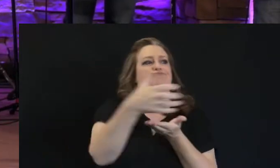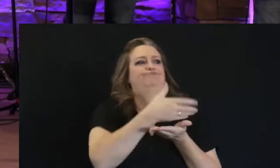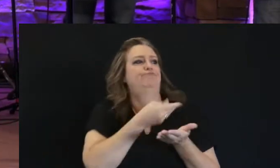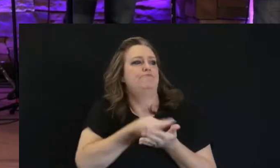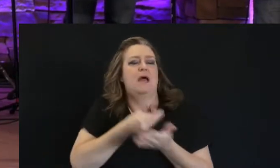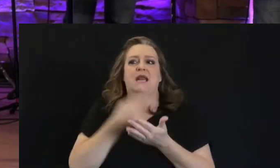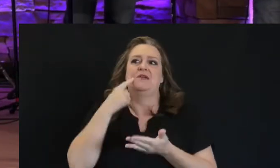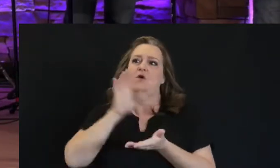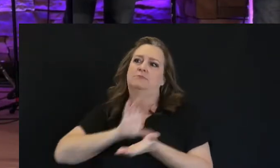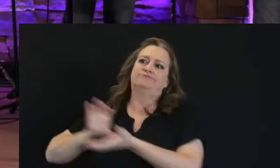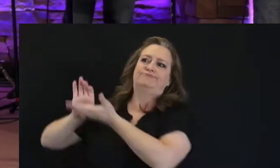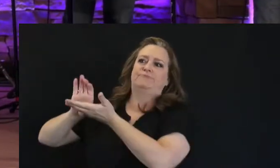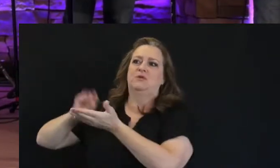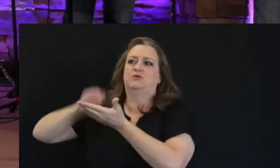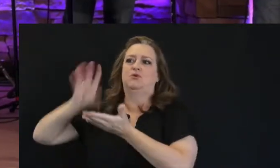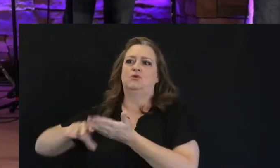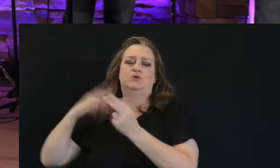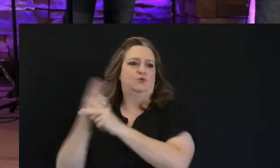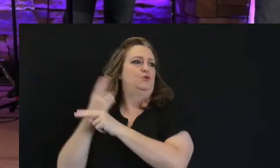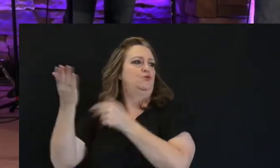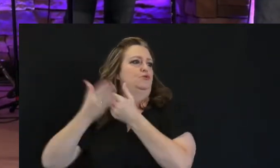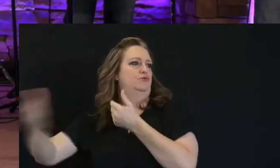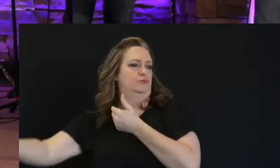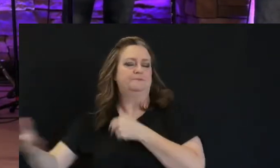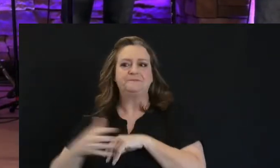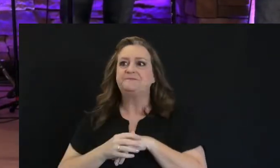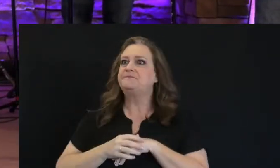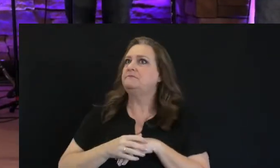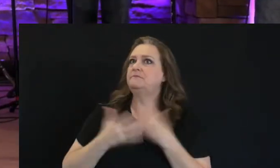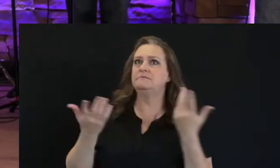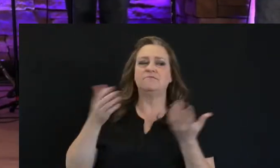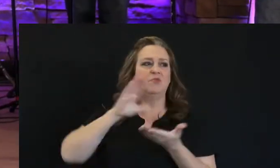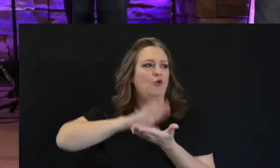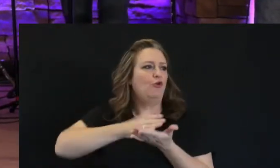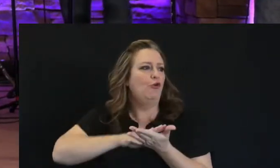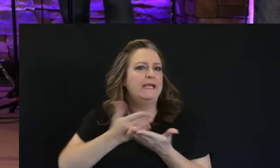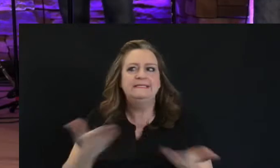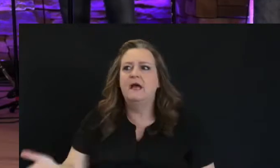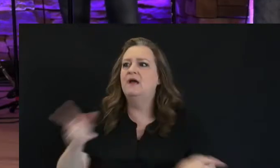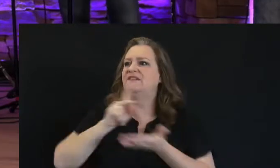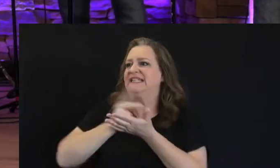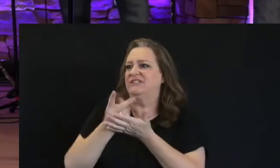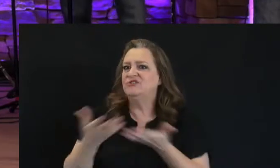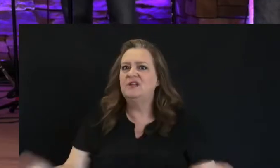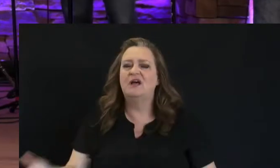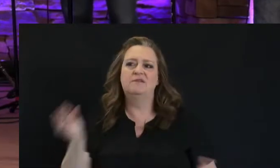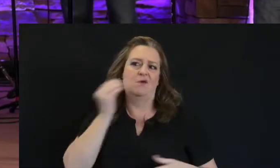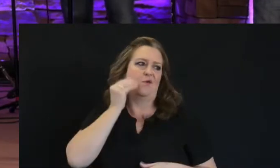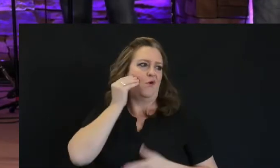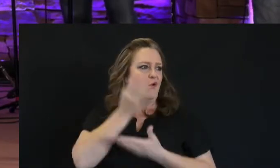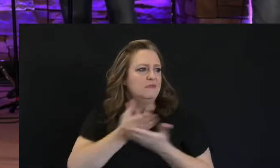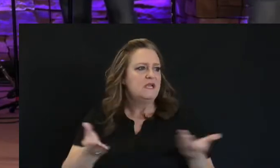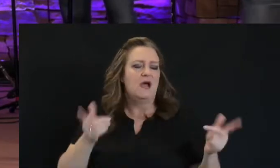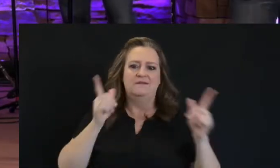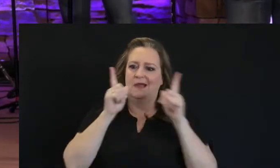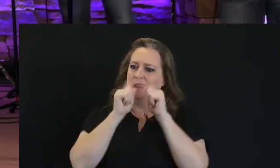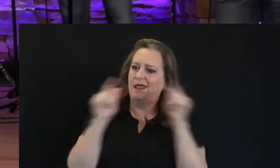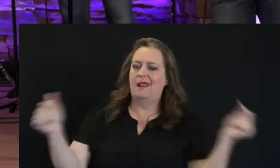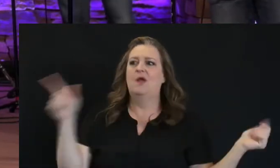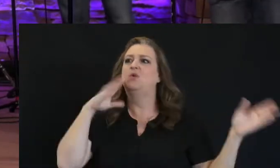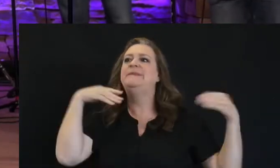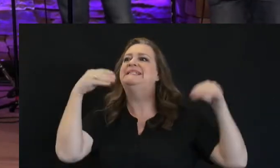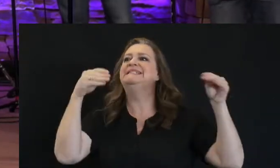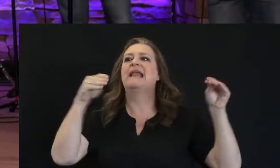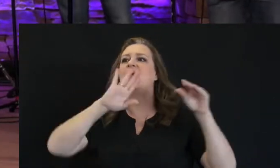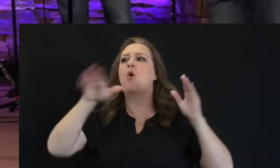our students. So if you want to get your hands on some really great stuff, there's like cooking stuff, kitchen stuff, home stuff, all sorts of cool things. They're going to be selling